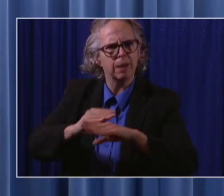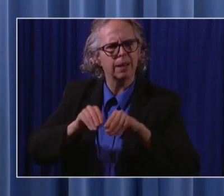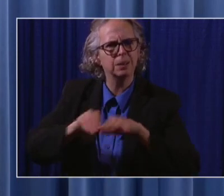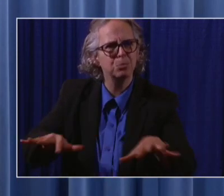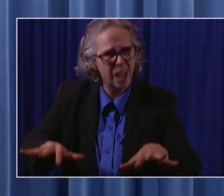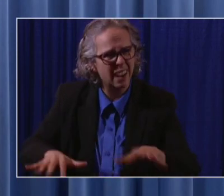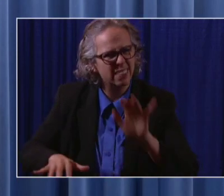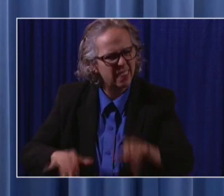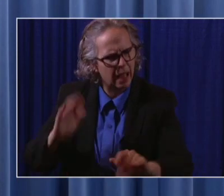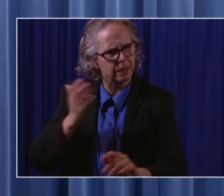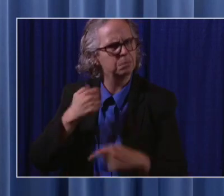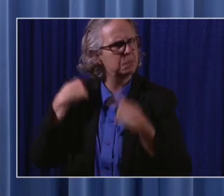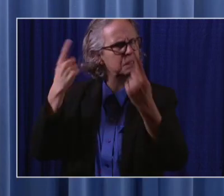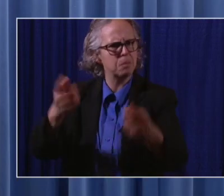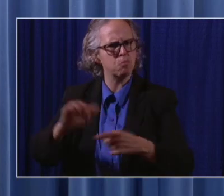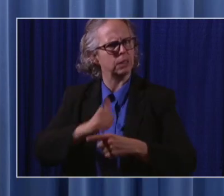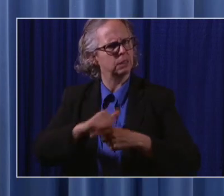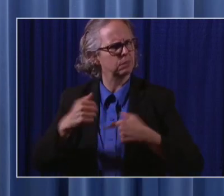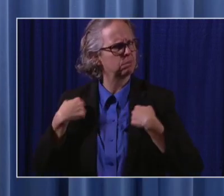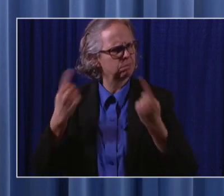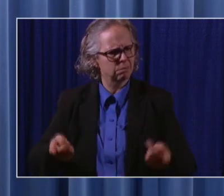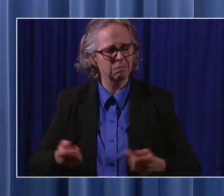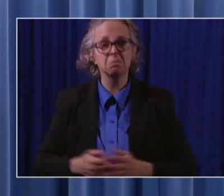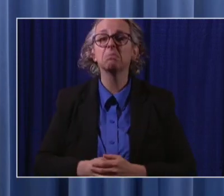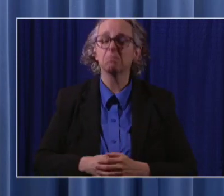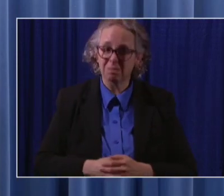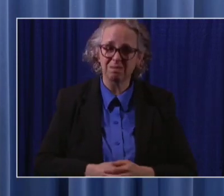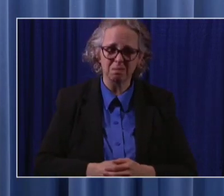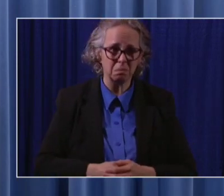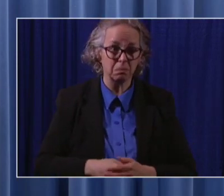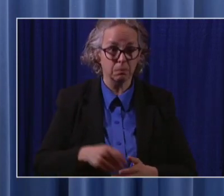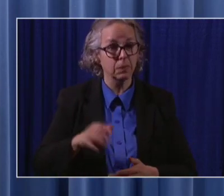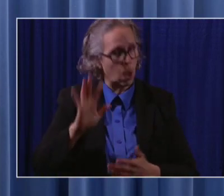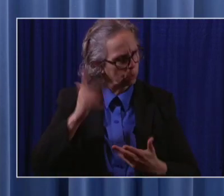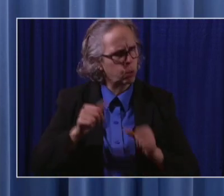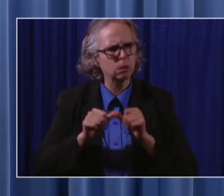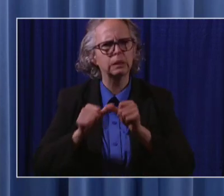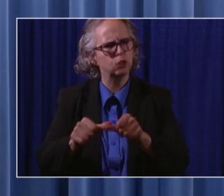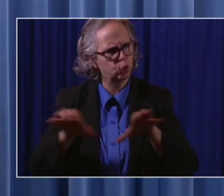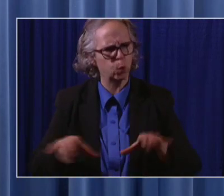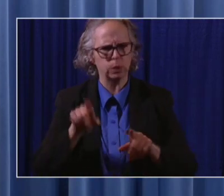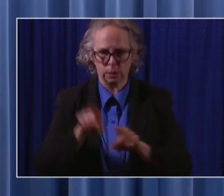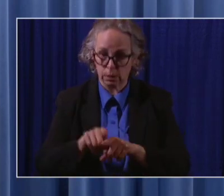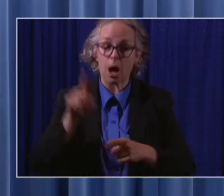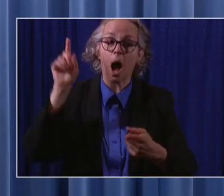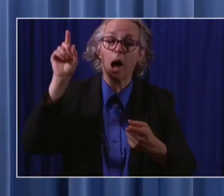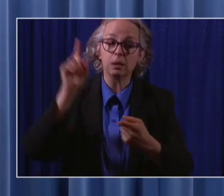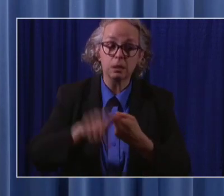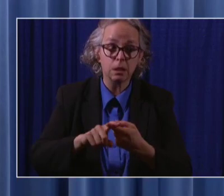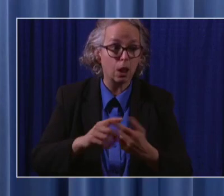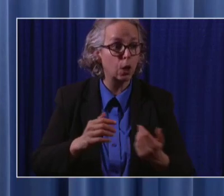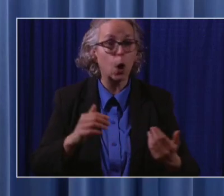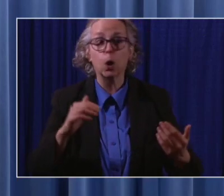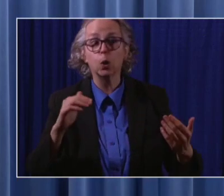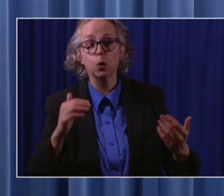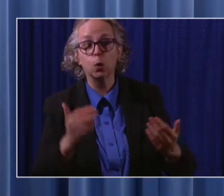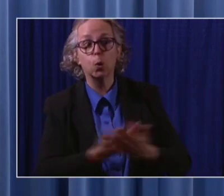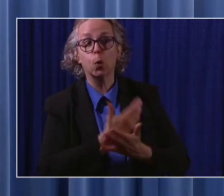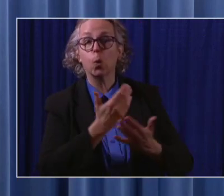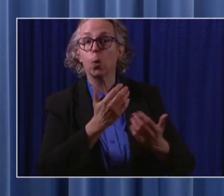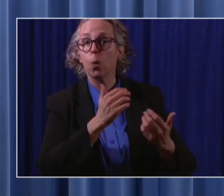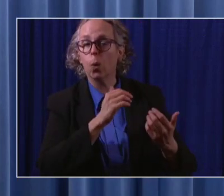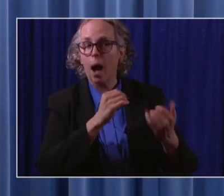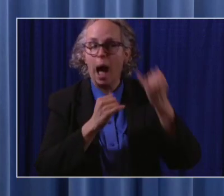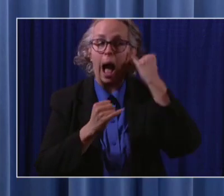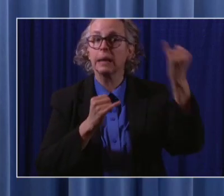of this country come up with something else, that's what we're going to have to do. That's the blocking, that's the tackling, we got to gut